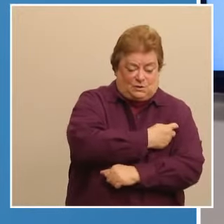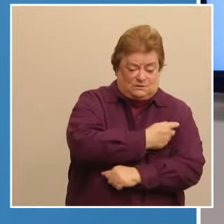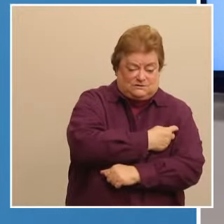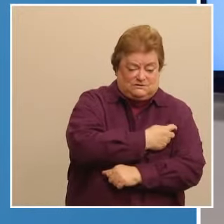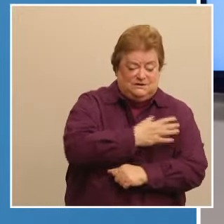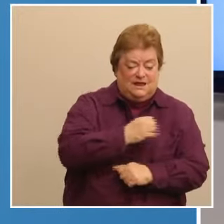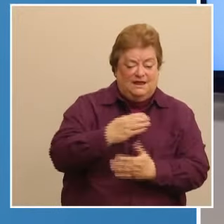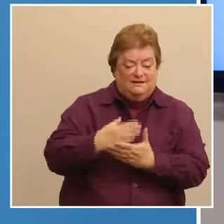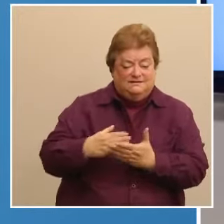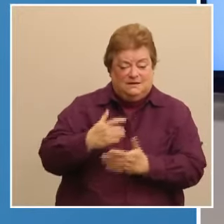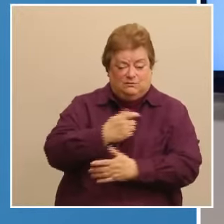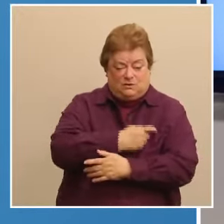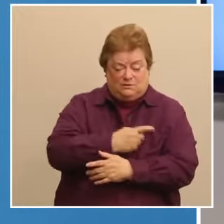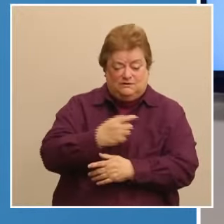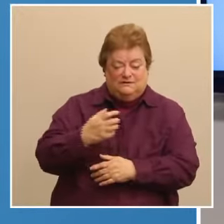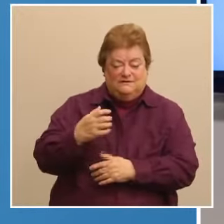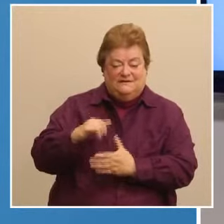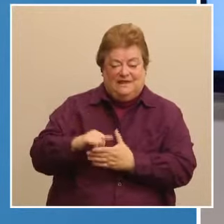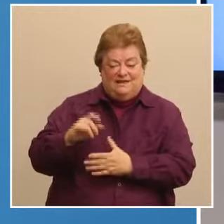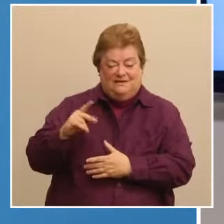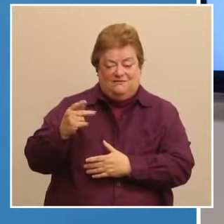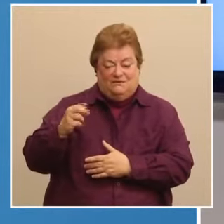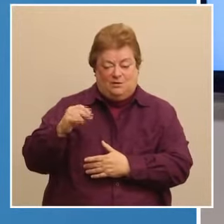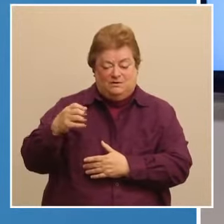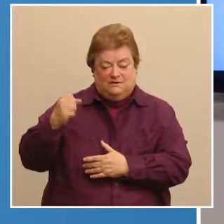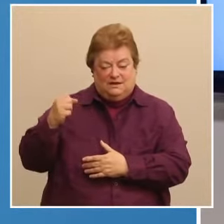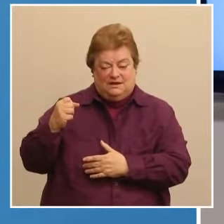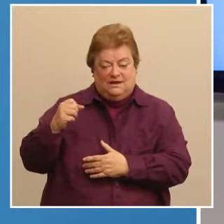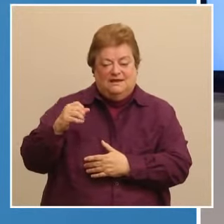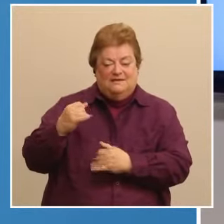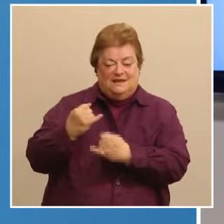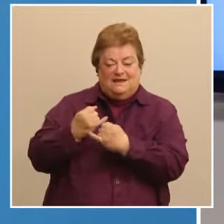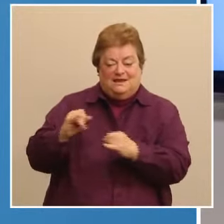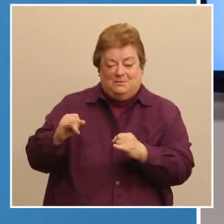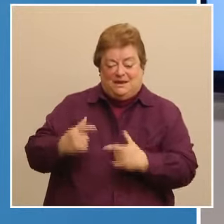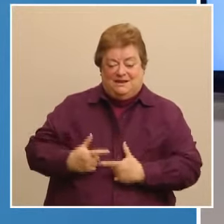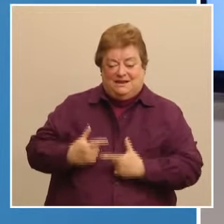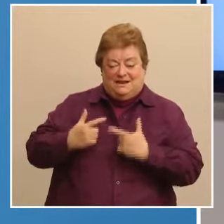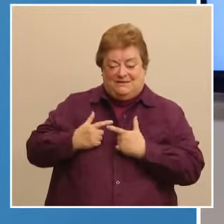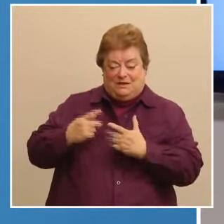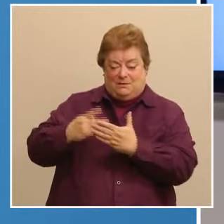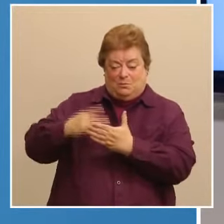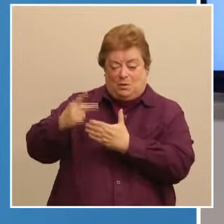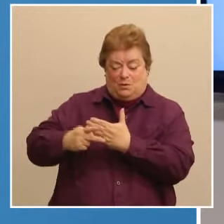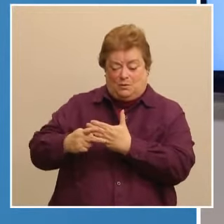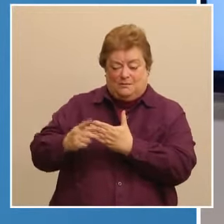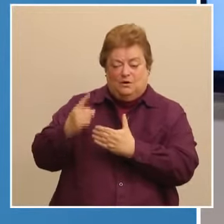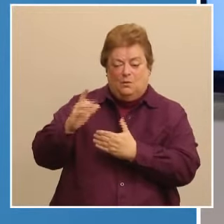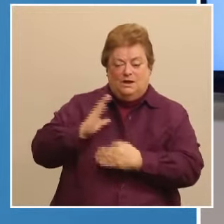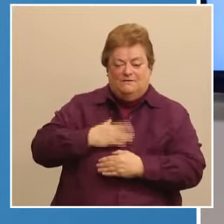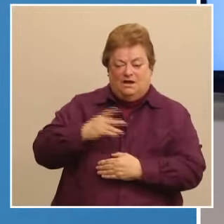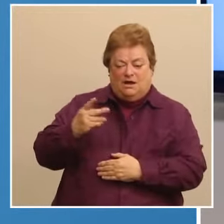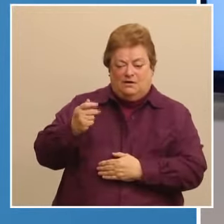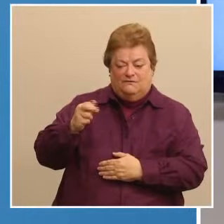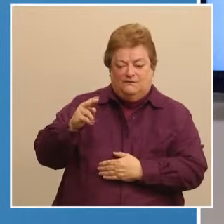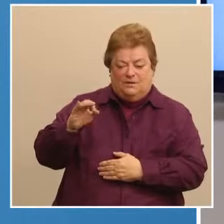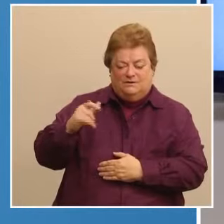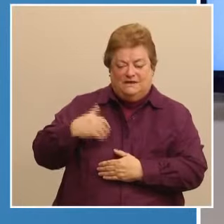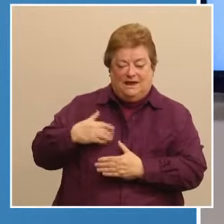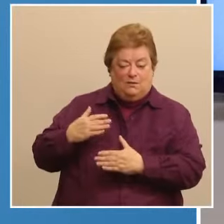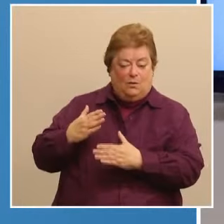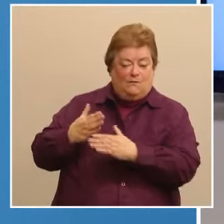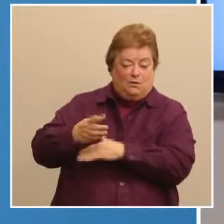the doses held back by the pharmacy, for example, in the independent living program, one of our pharmacies had over